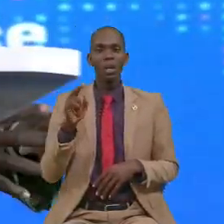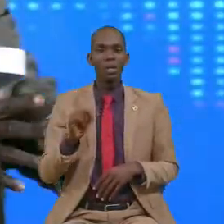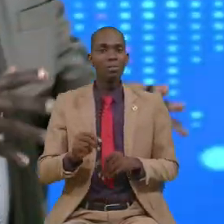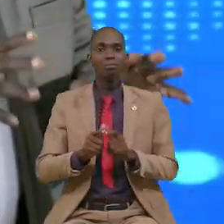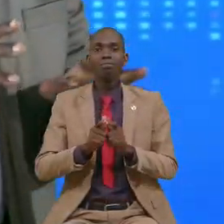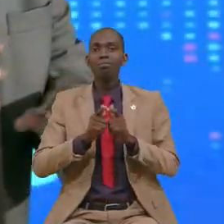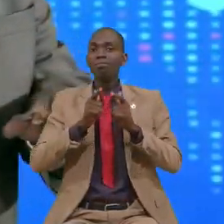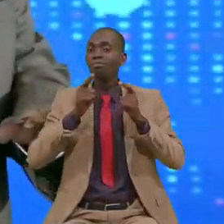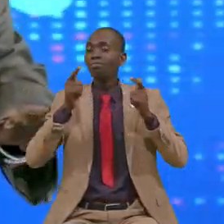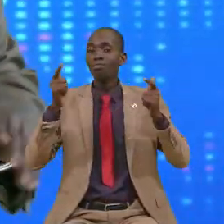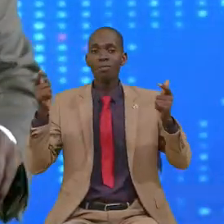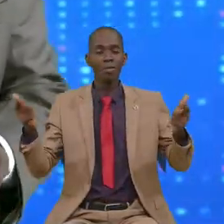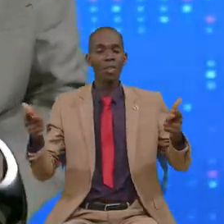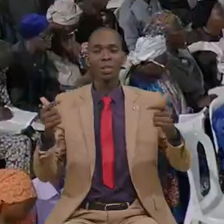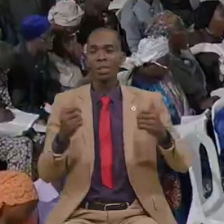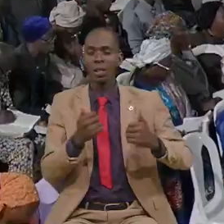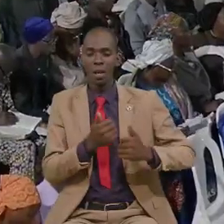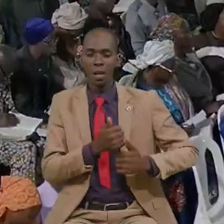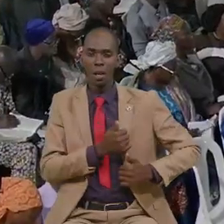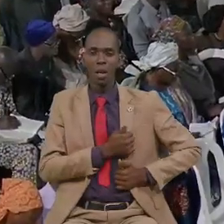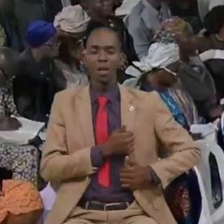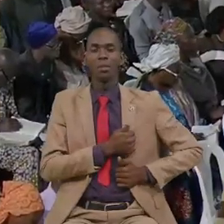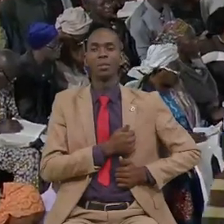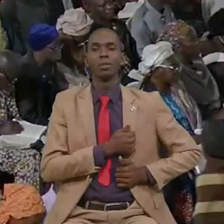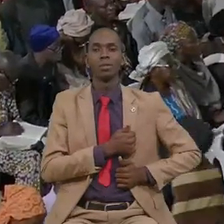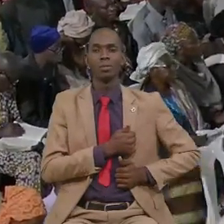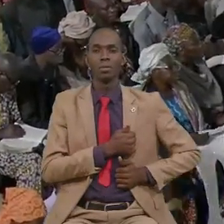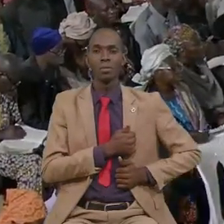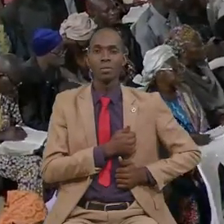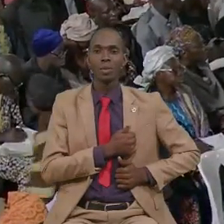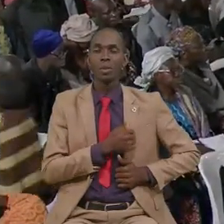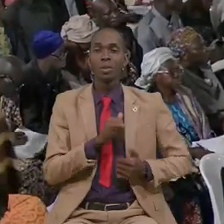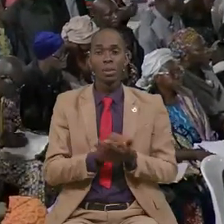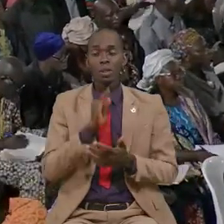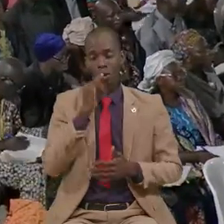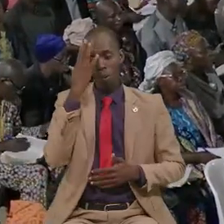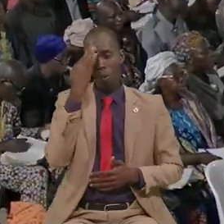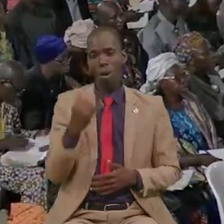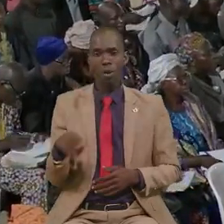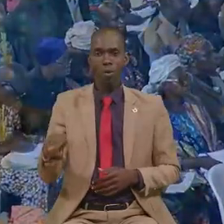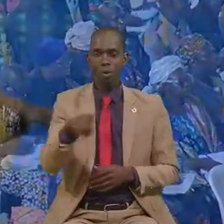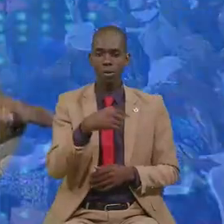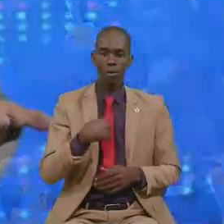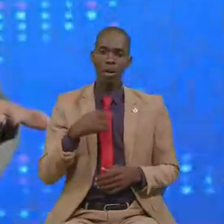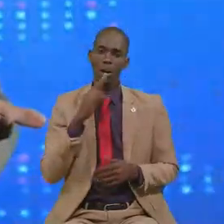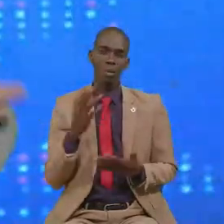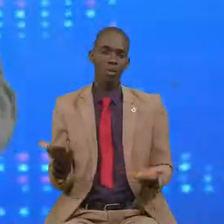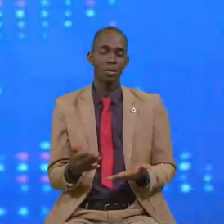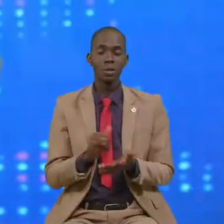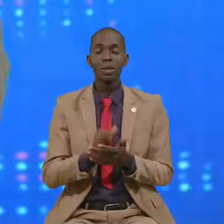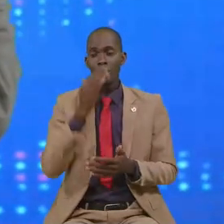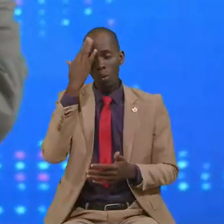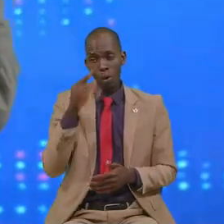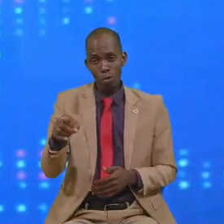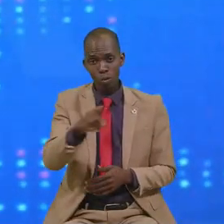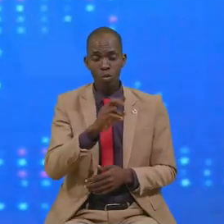exceeding great army. That's why we're here. That's why you are here. That